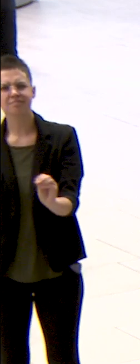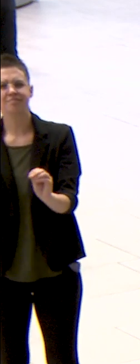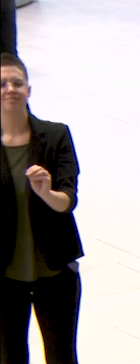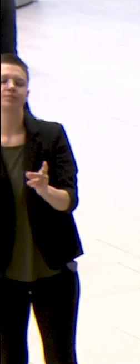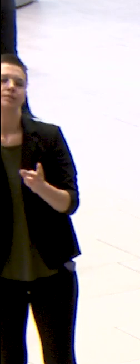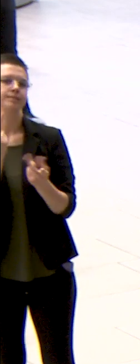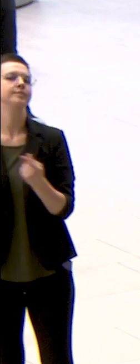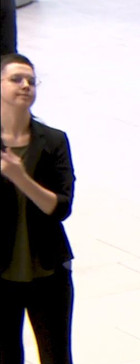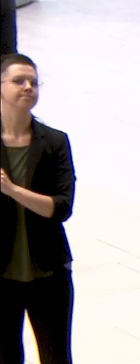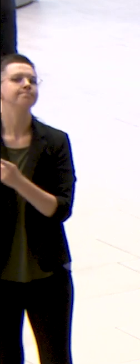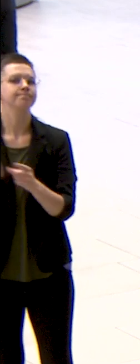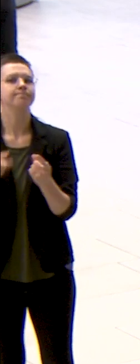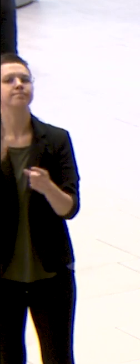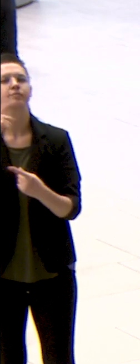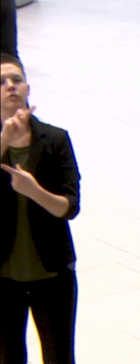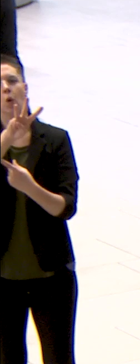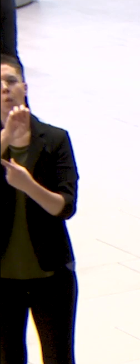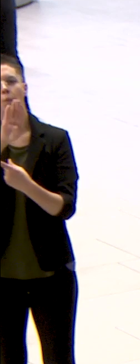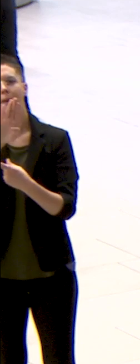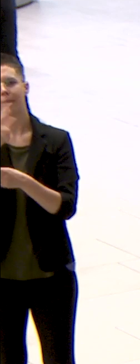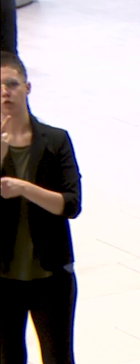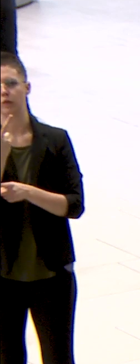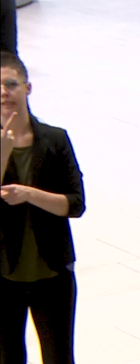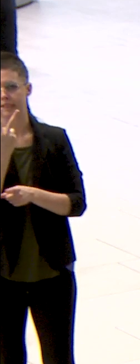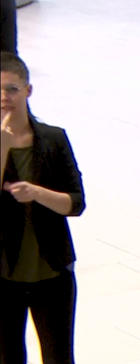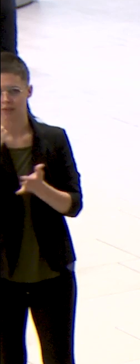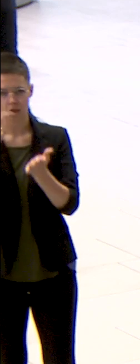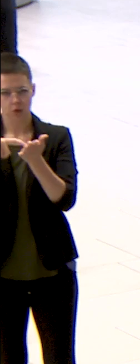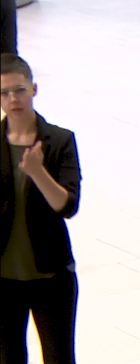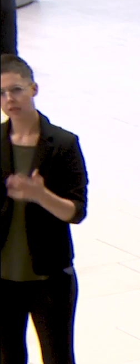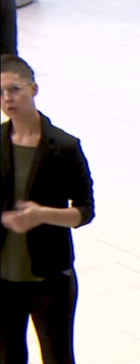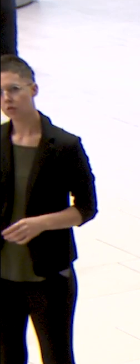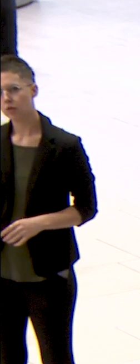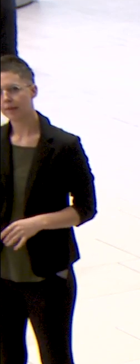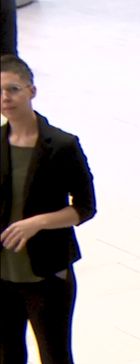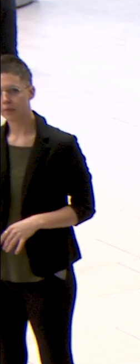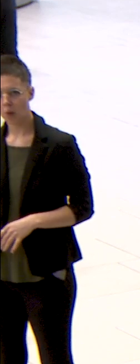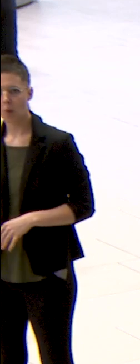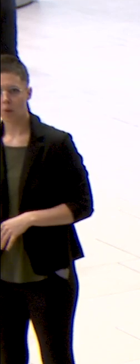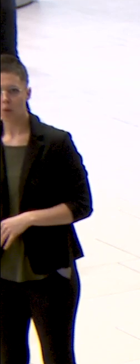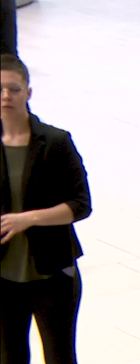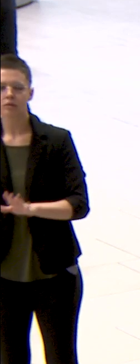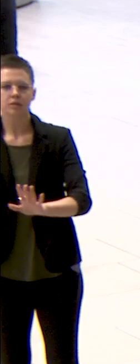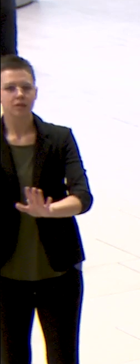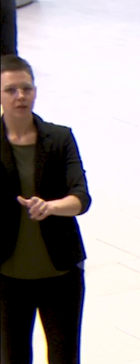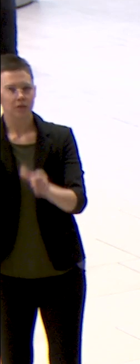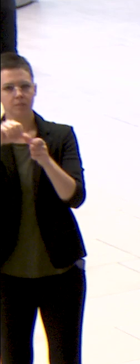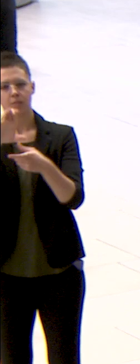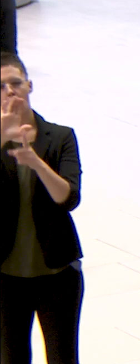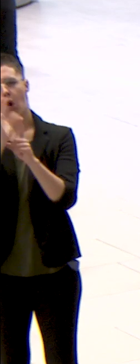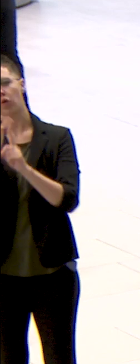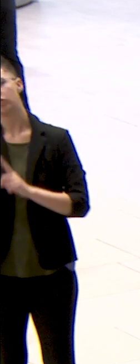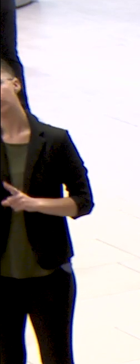a lot of that in Web3 right now. You're seeing a lot of that in crypto. Where, remember, culture vulture,